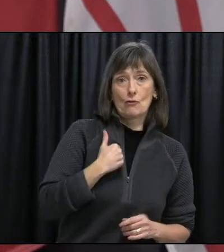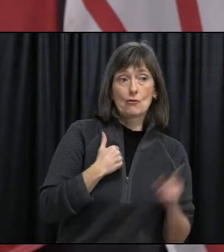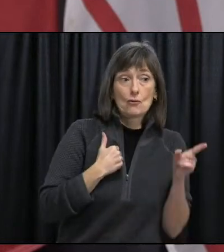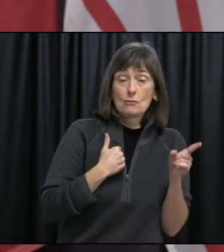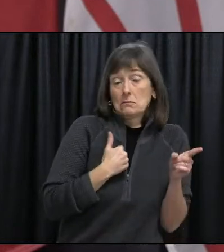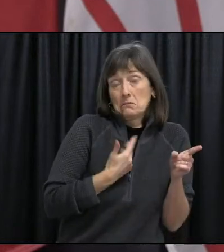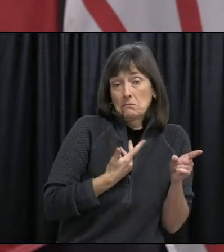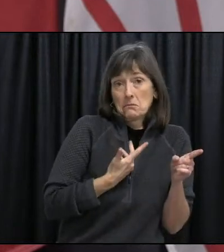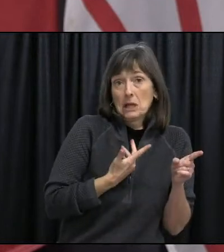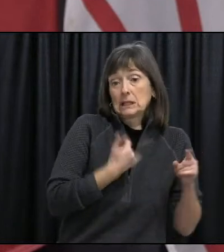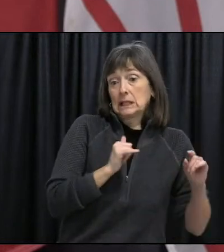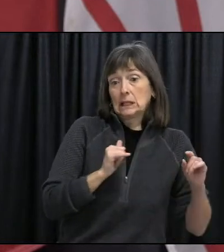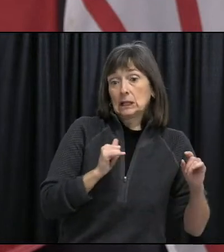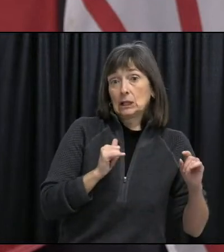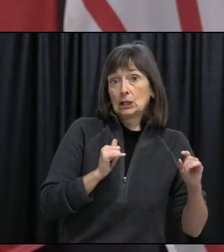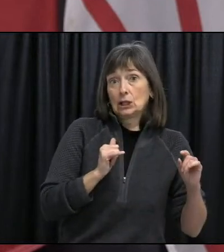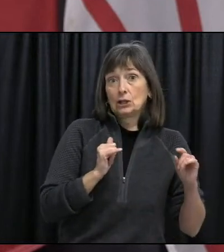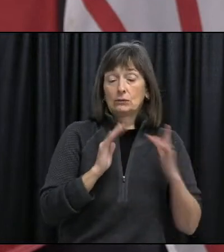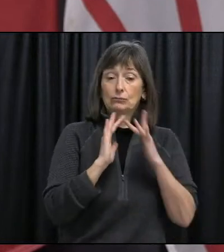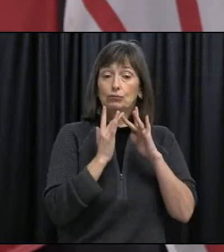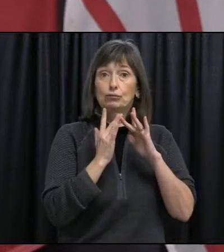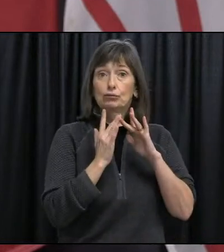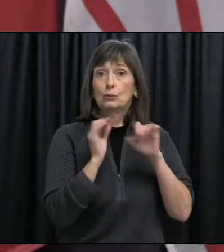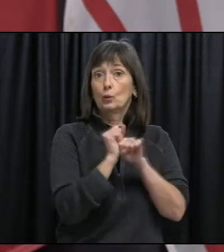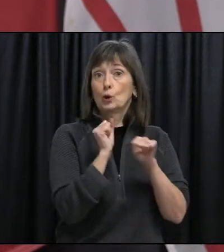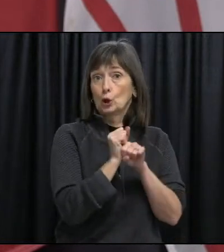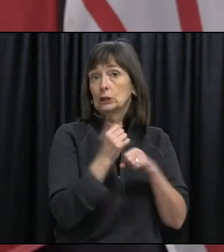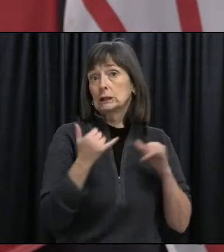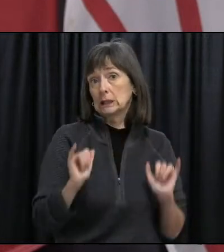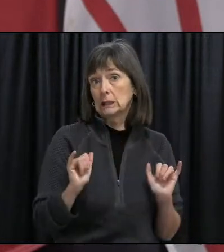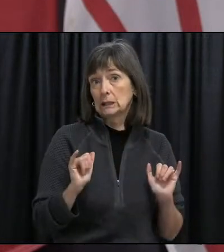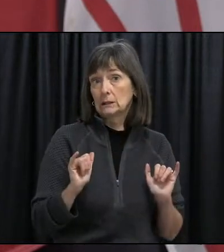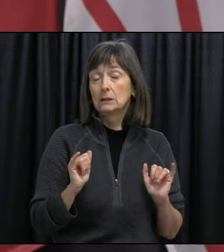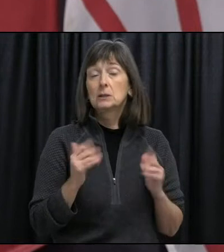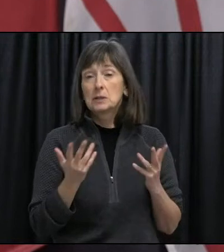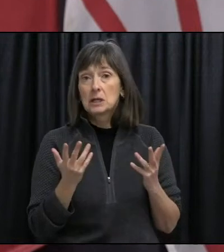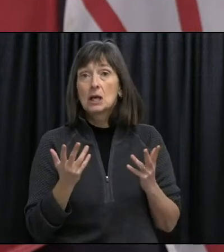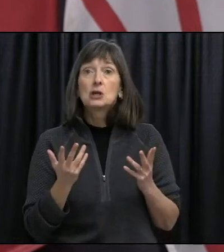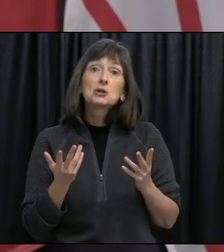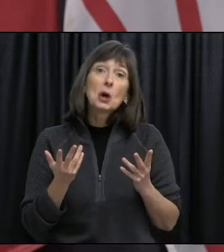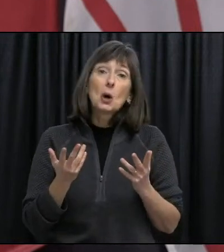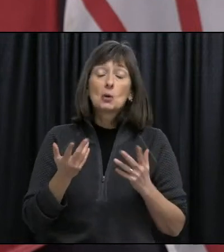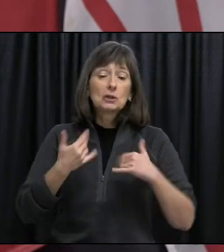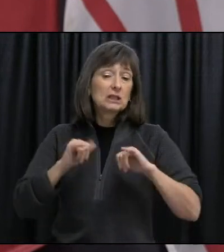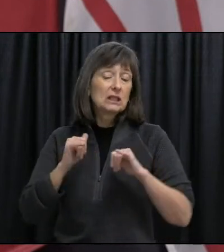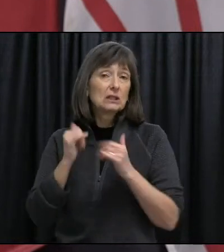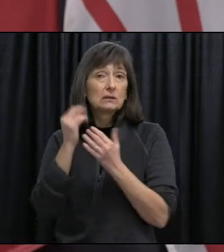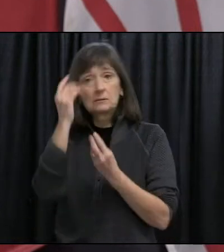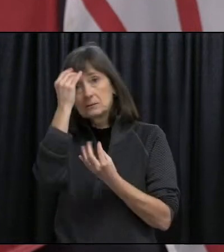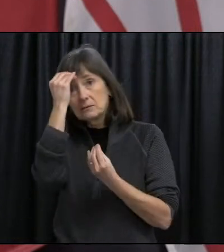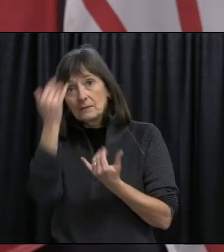urbanization effect to COVID-19, and certainly Newfoundland and Labrador will be positioned to capitalize on that.